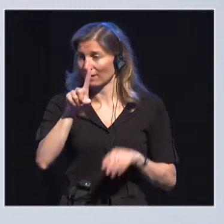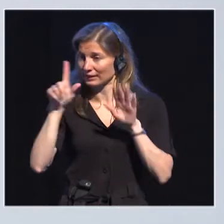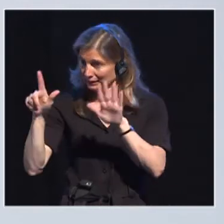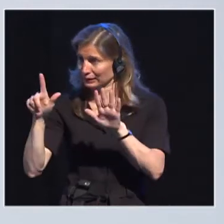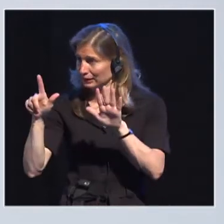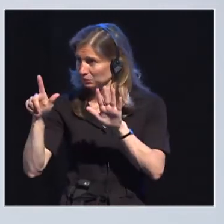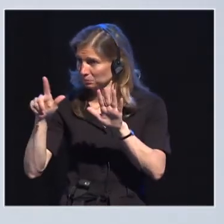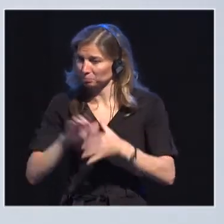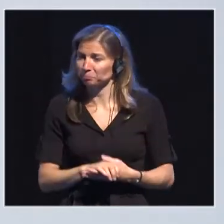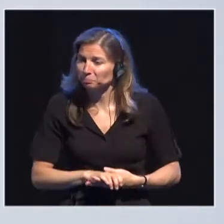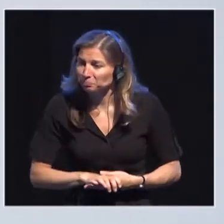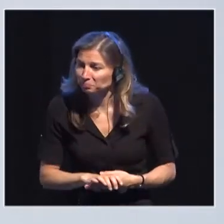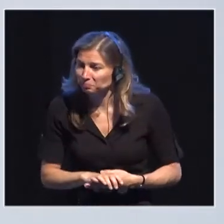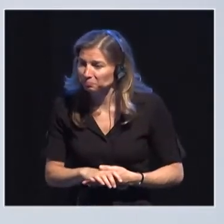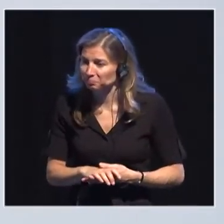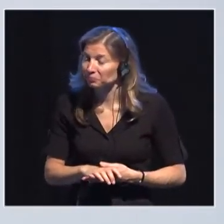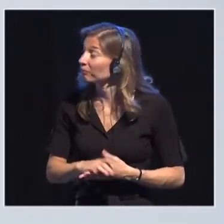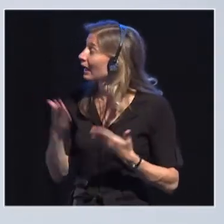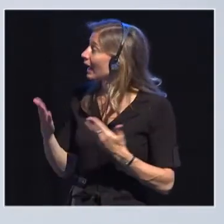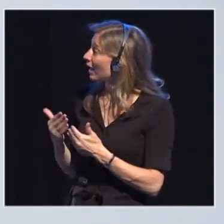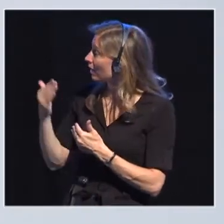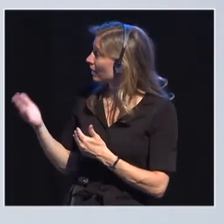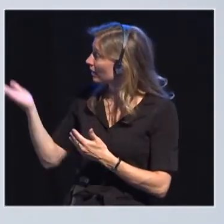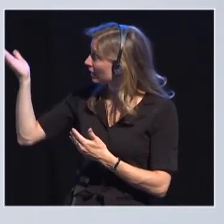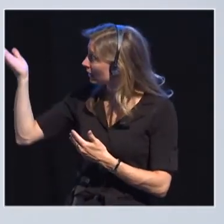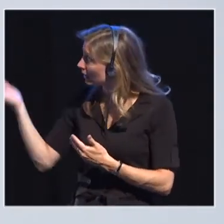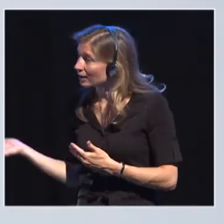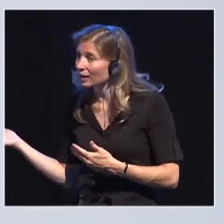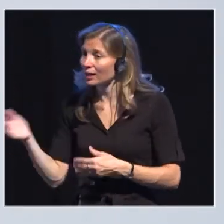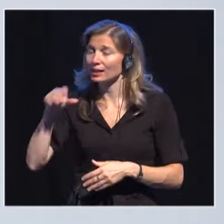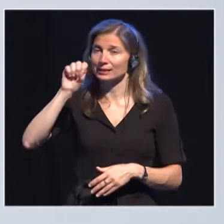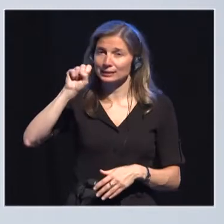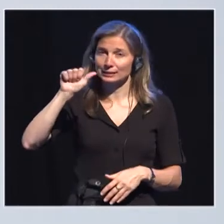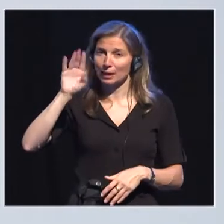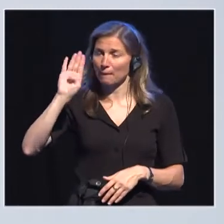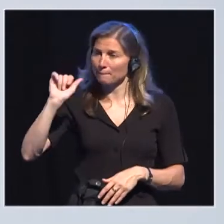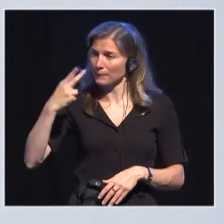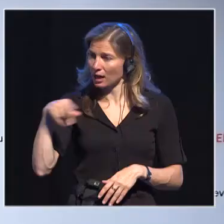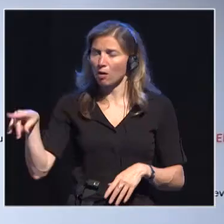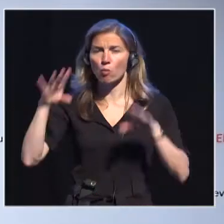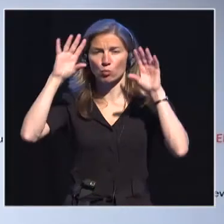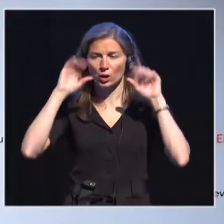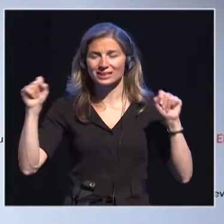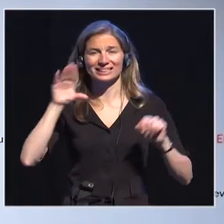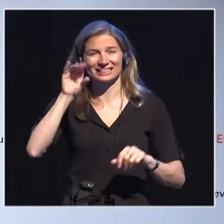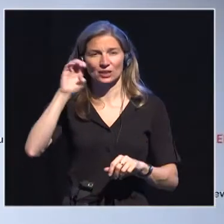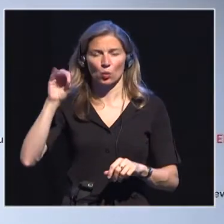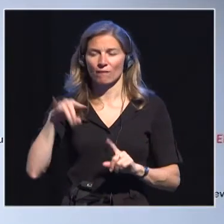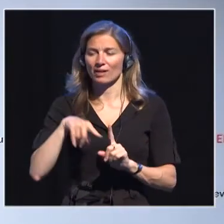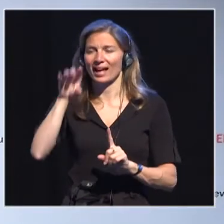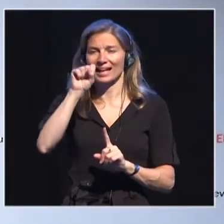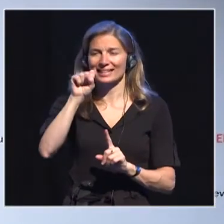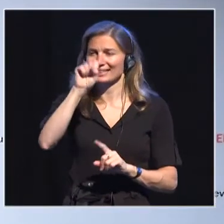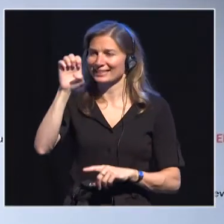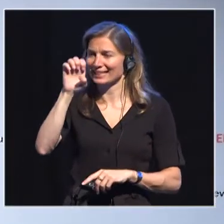panelists. Right next to me here is Mr. Kaim Michel Sabag. He's the president and CEO of SES,